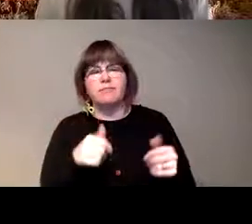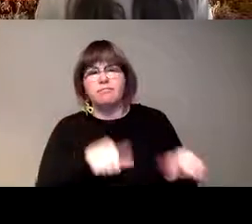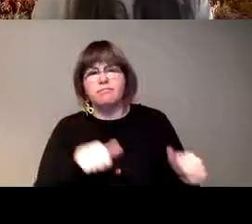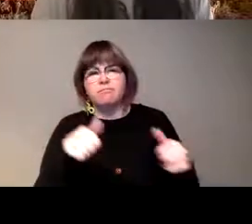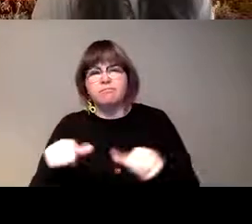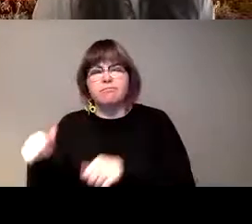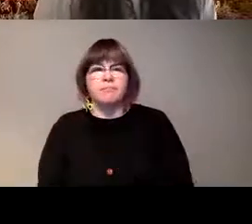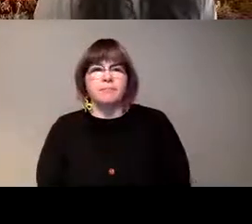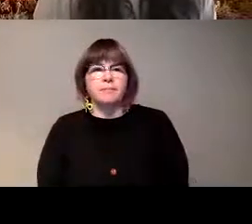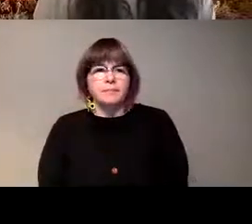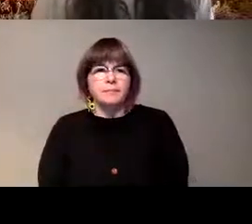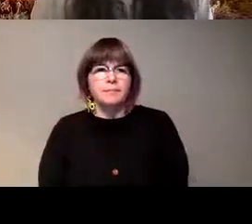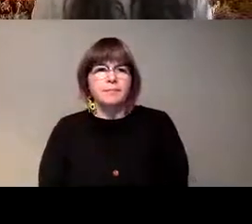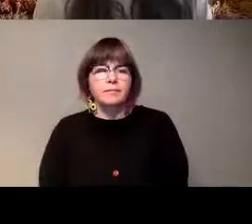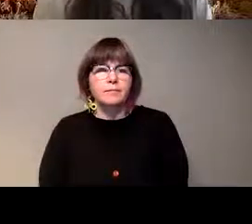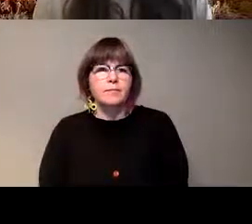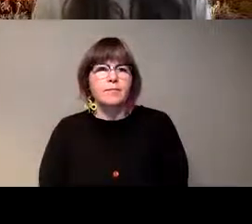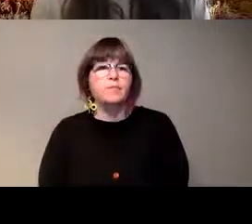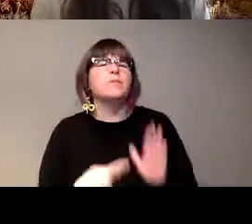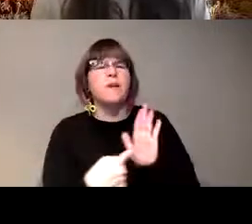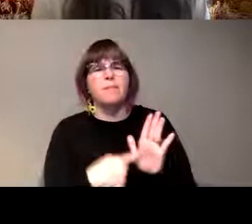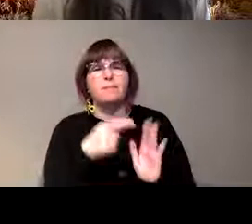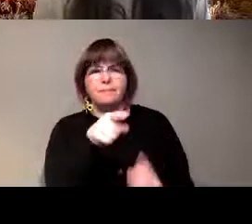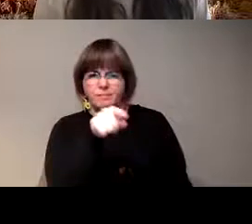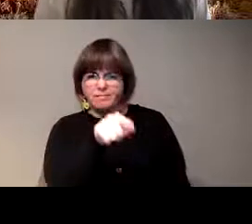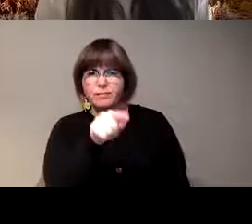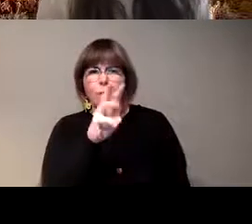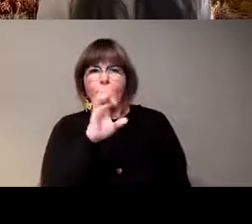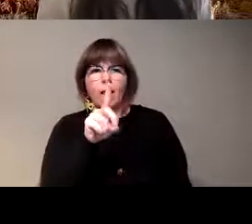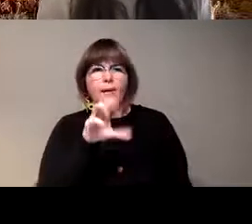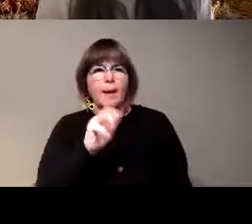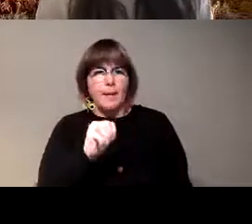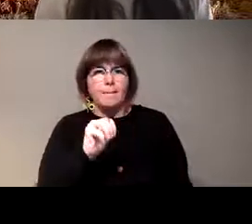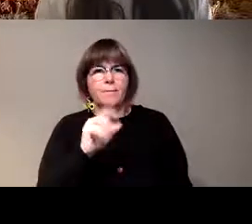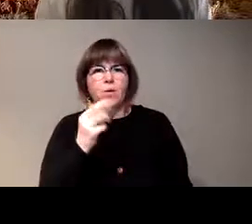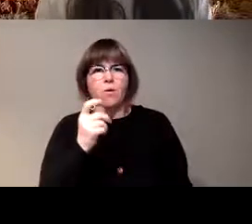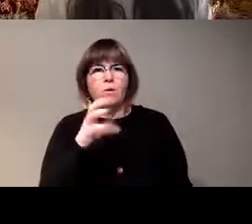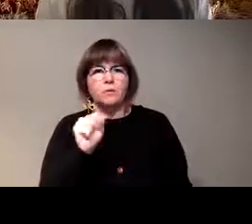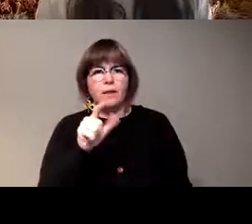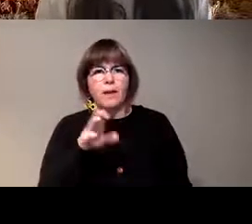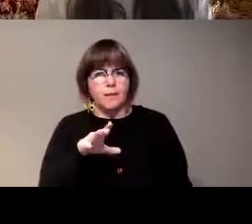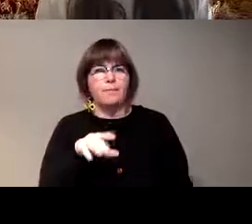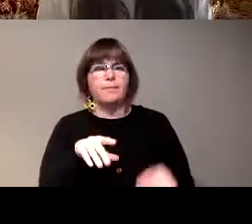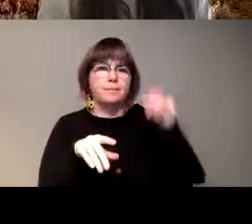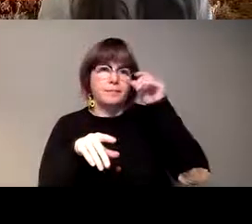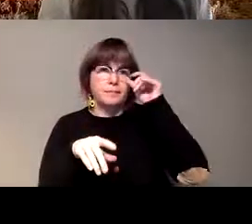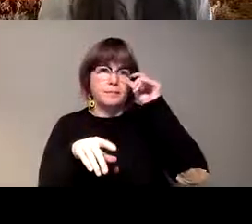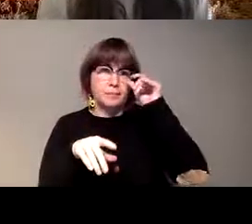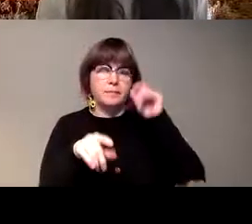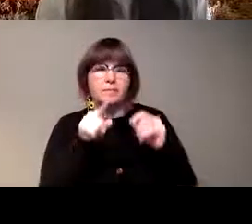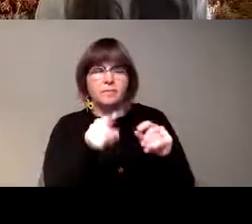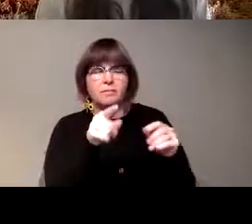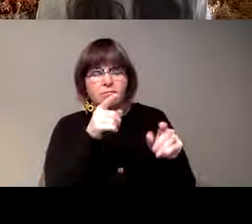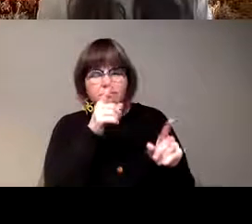classroom.zooniverse. So for example, this Wildcam Gordon GOSA lab and the Wildcam Darien lab, they're more